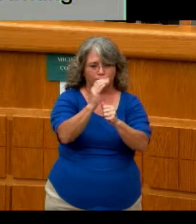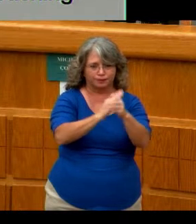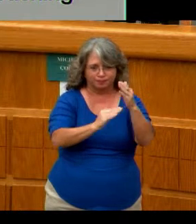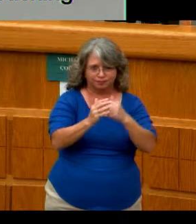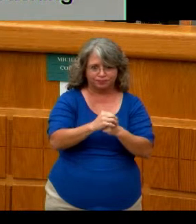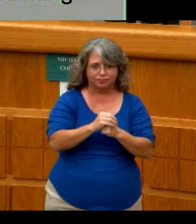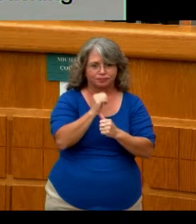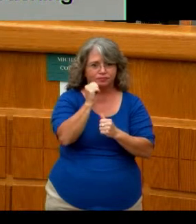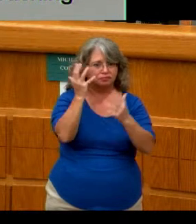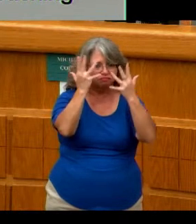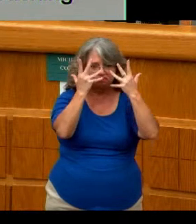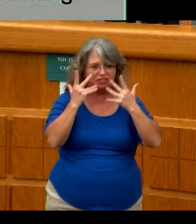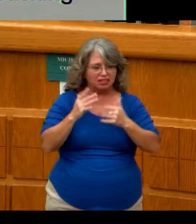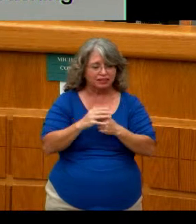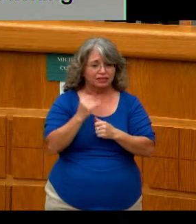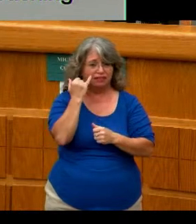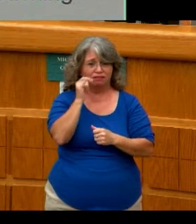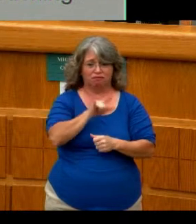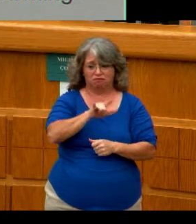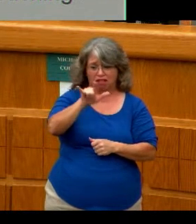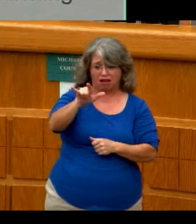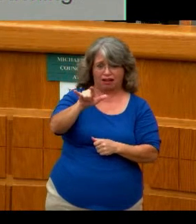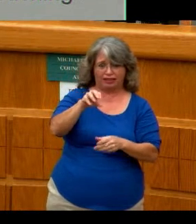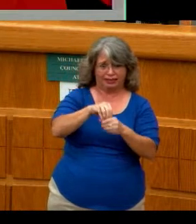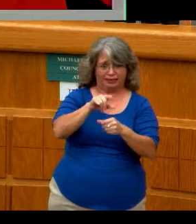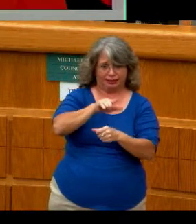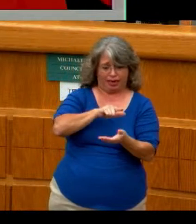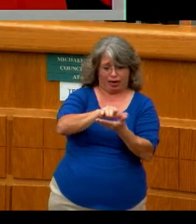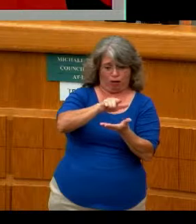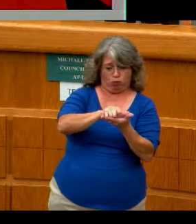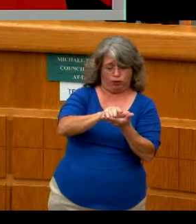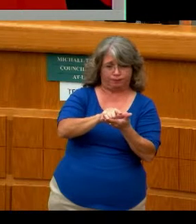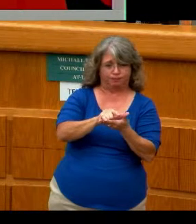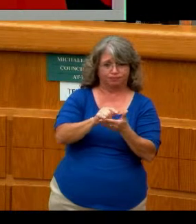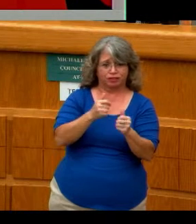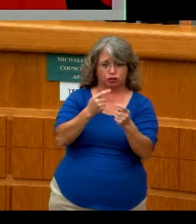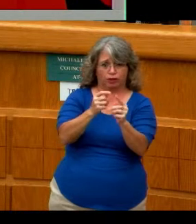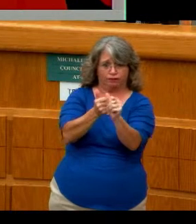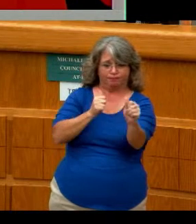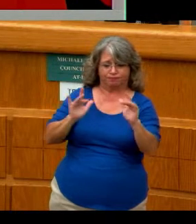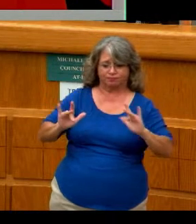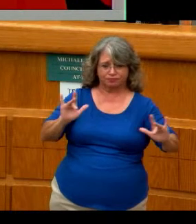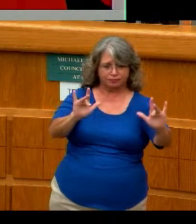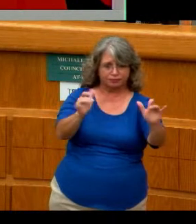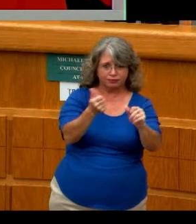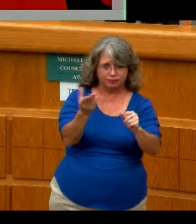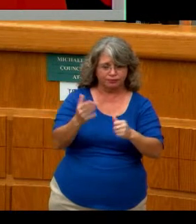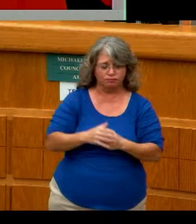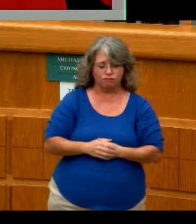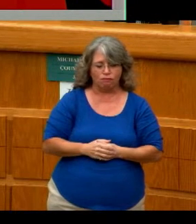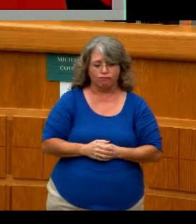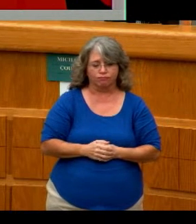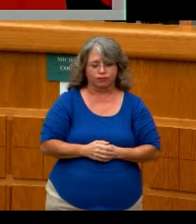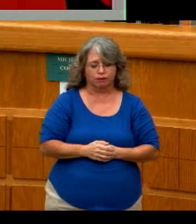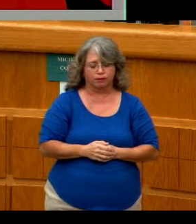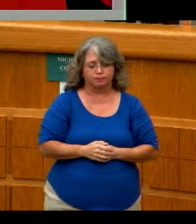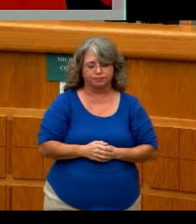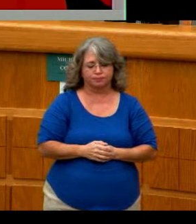sure you wash your hands. And don't touch anything. Don't touch your face when you're in the airport, things like that. Try to avoid